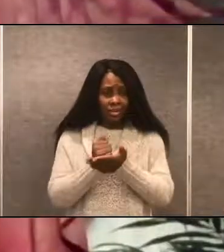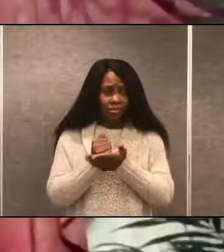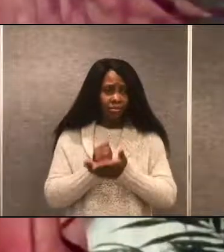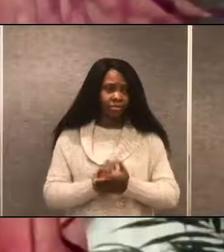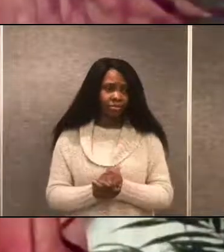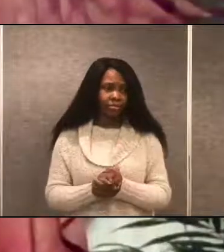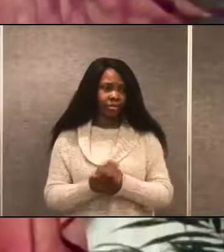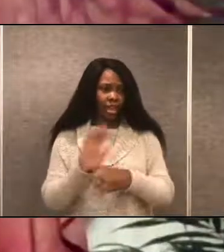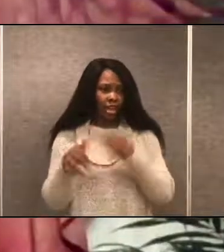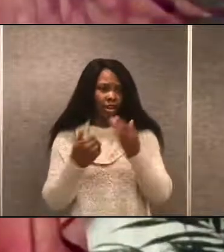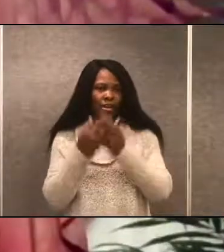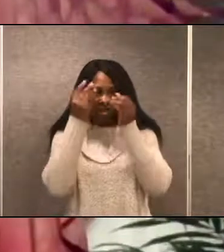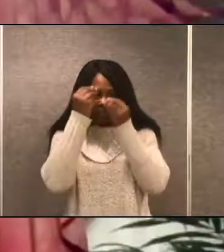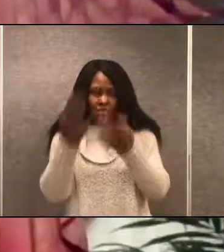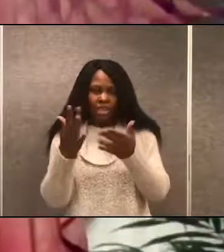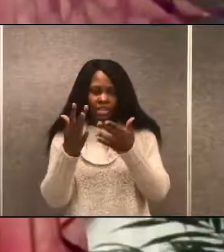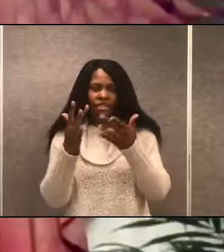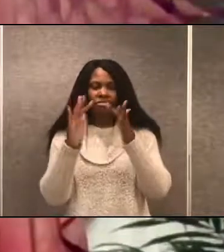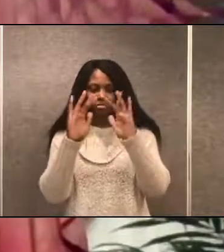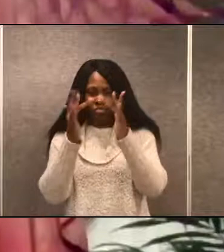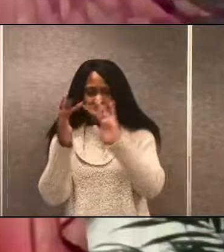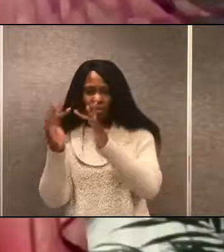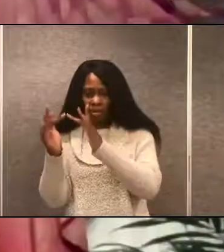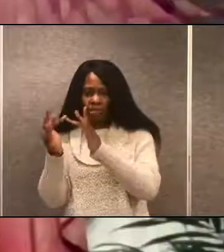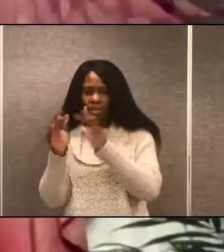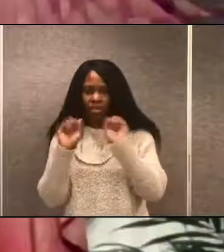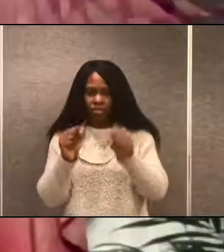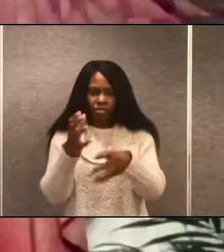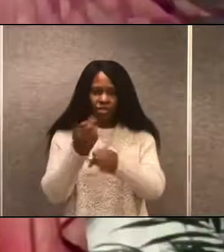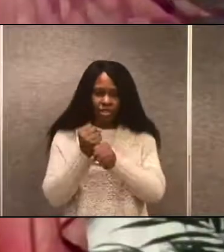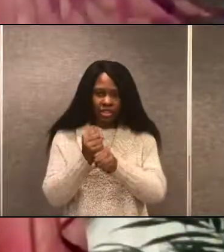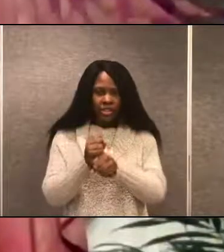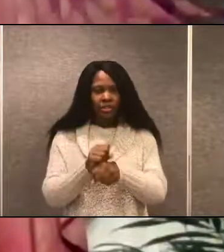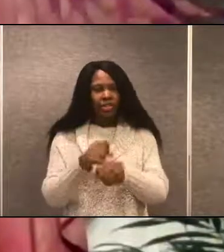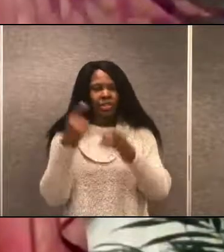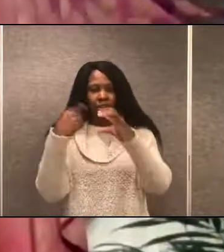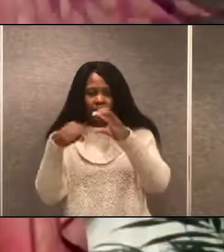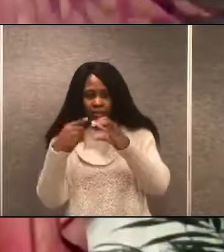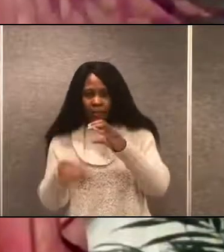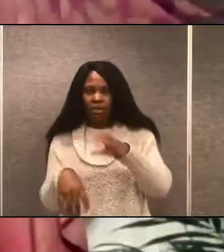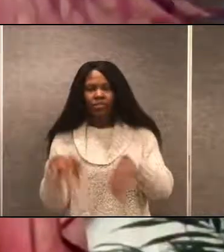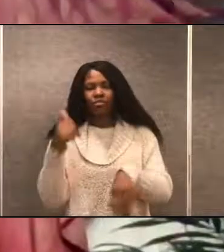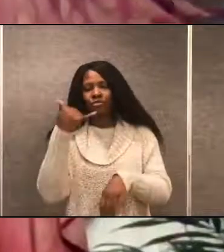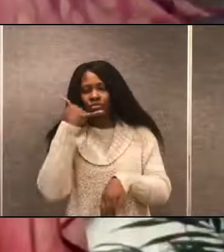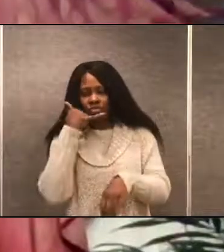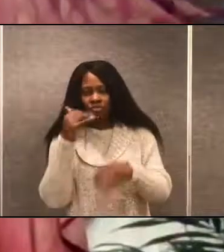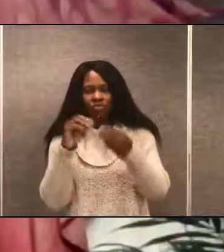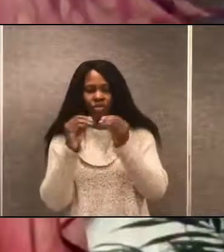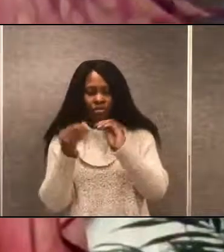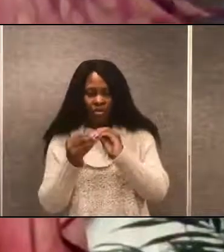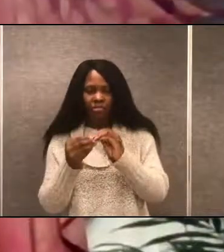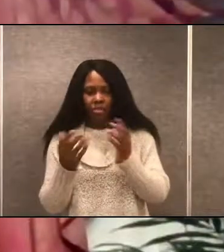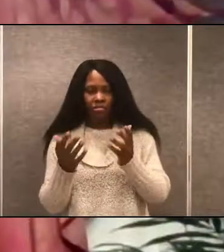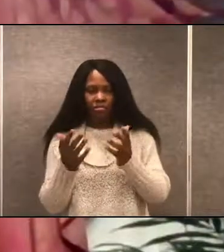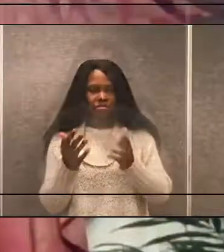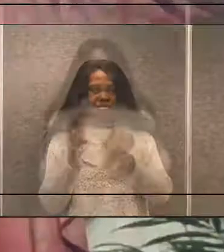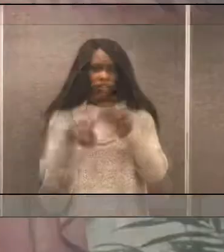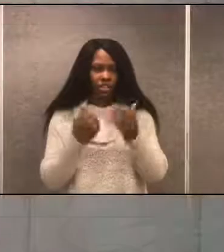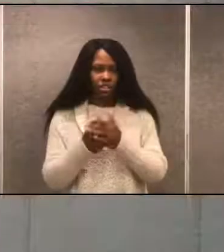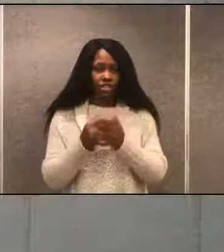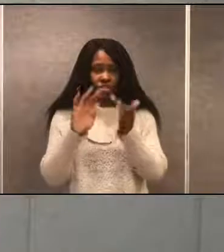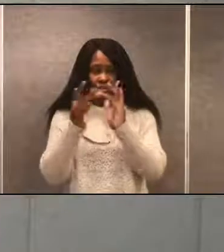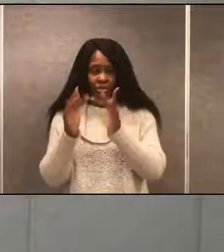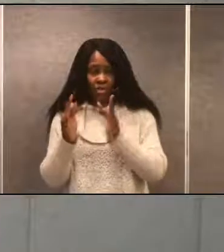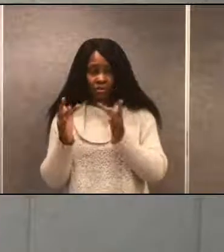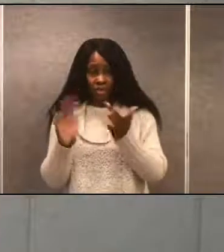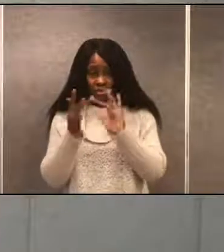on the website. So they can link to each school, they can get the phone numbers, they can get the direct email to the principals, so it's a one-stop shop to go right to. Can we give out the website